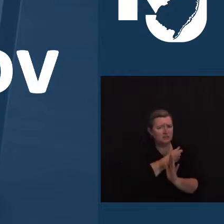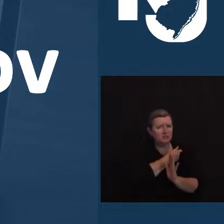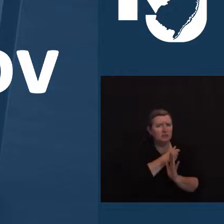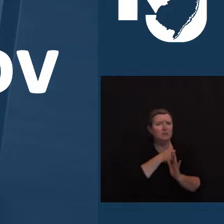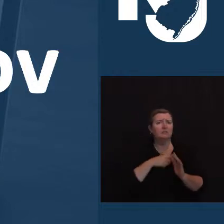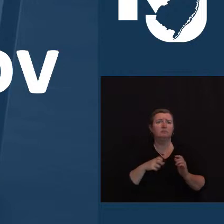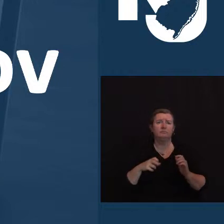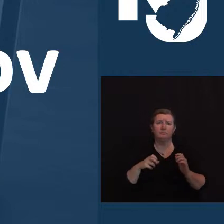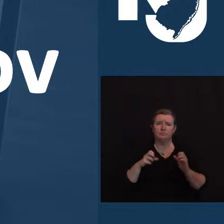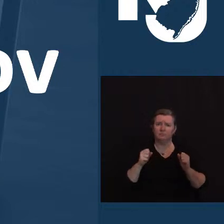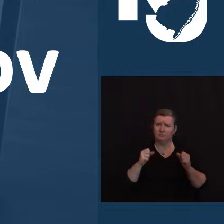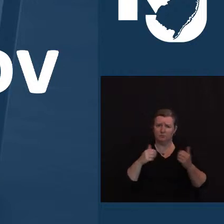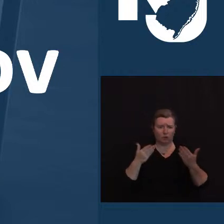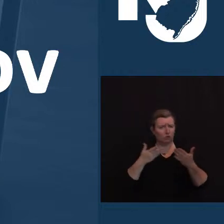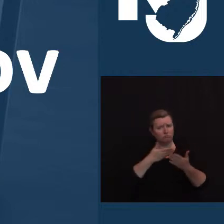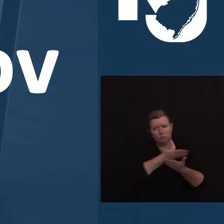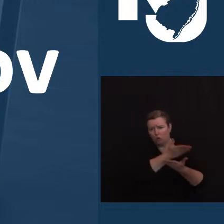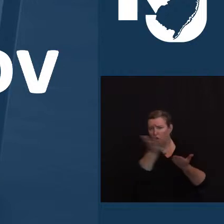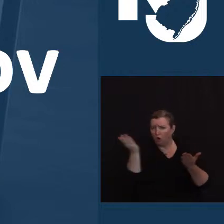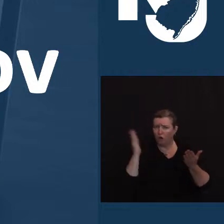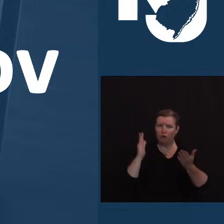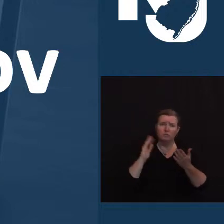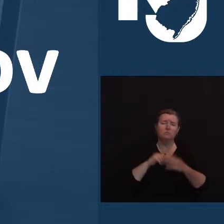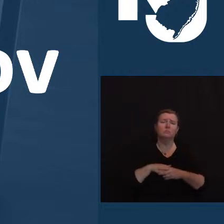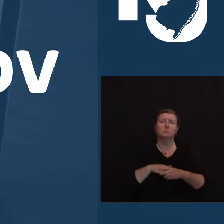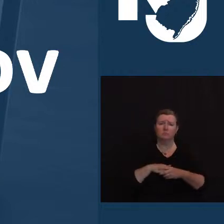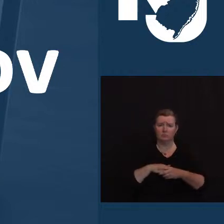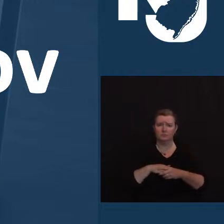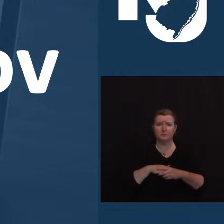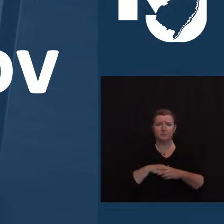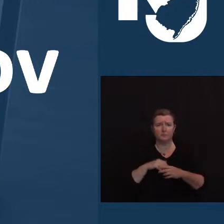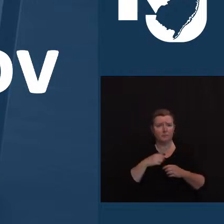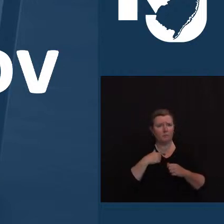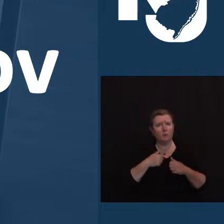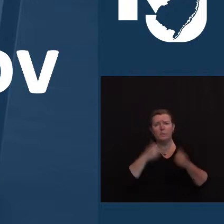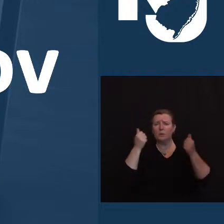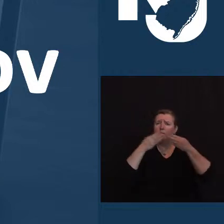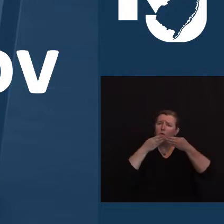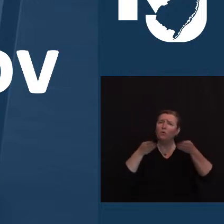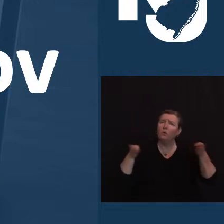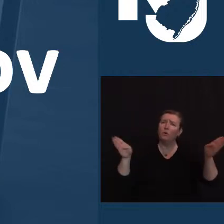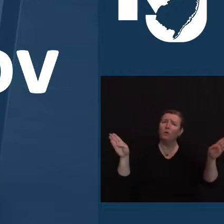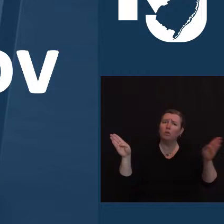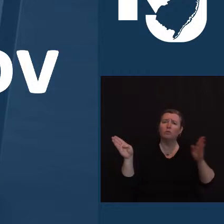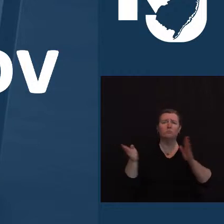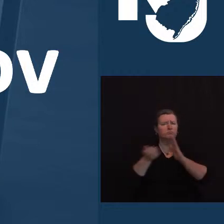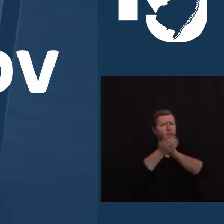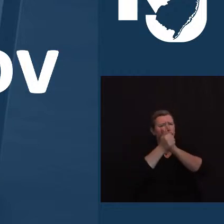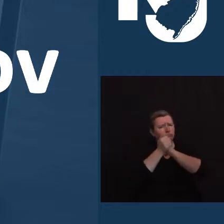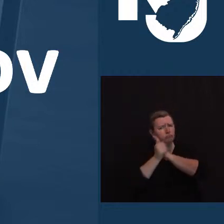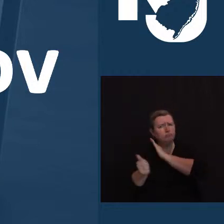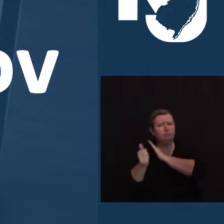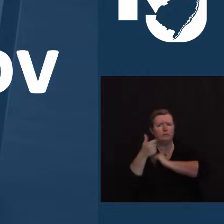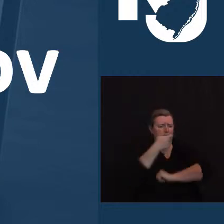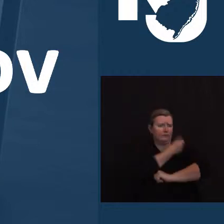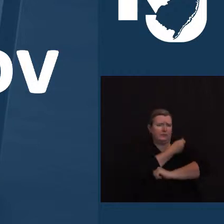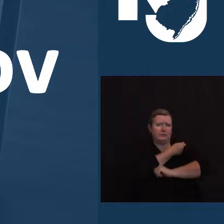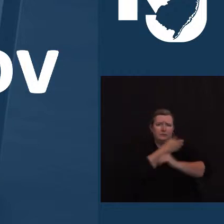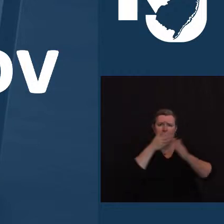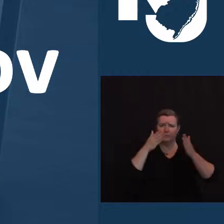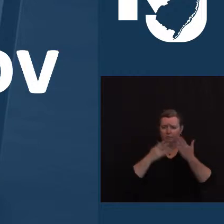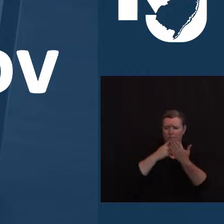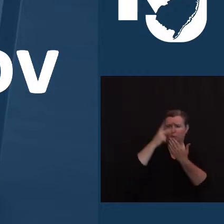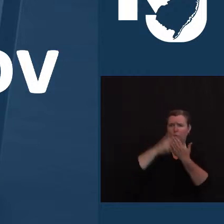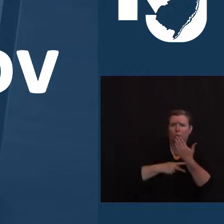We have proven to have one of the broadest and most efficient distribution and delivery programs in the entire country. And while we have